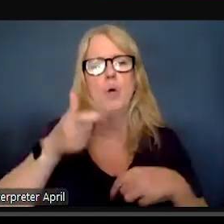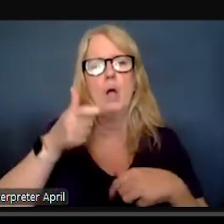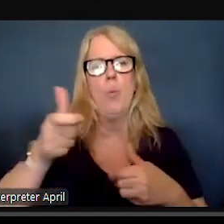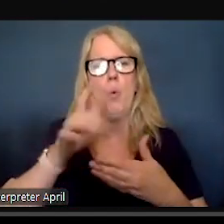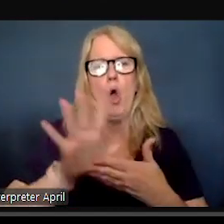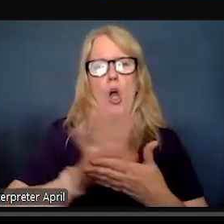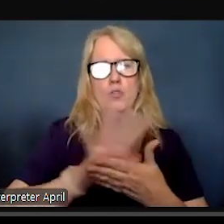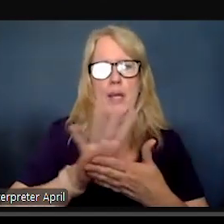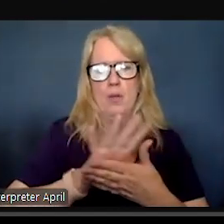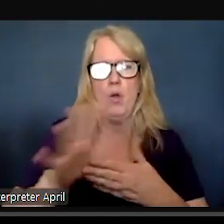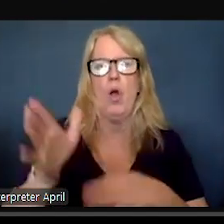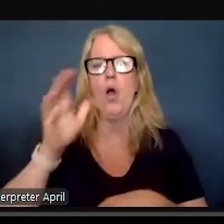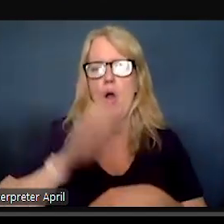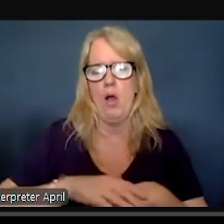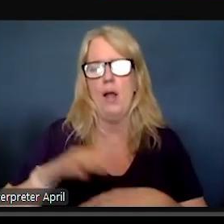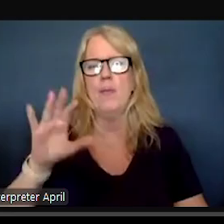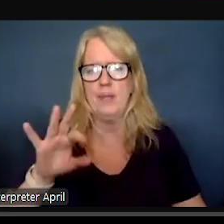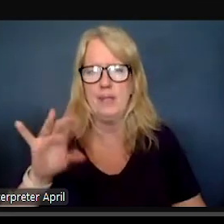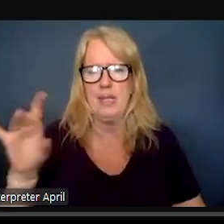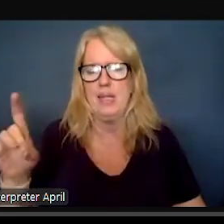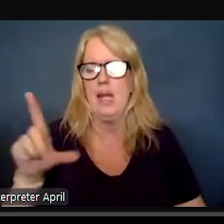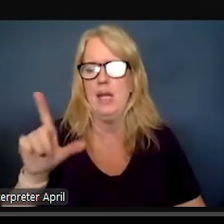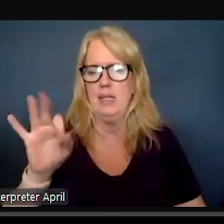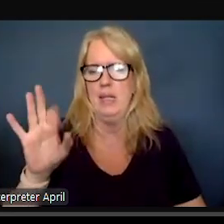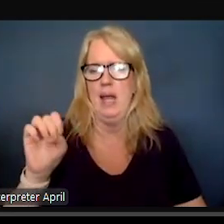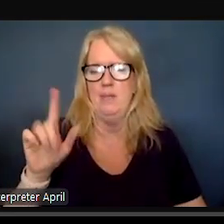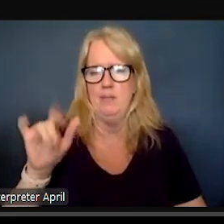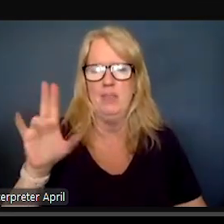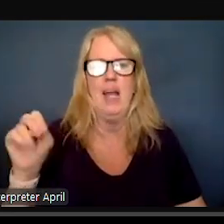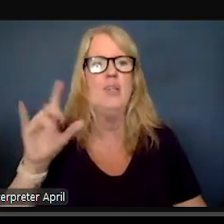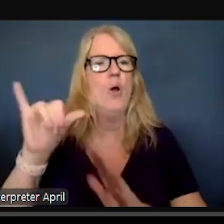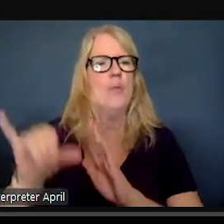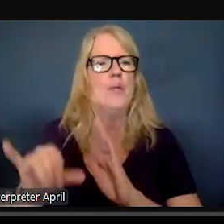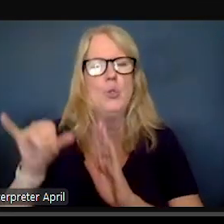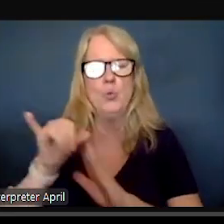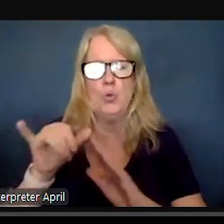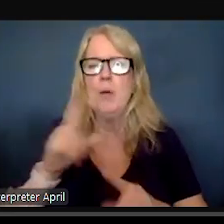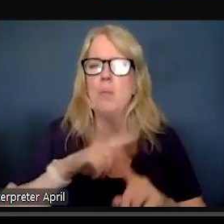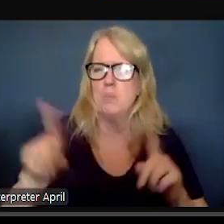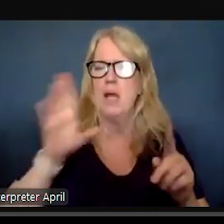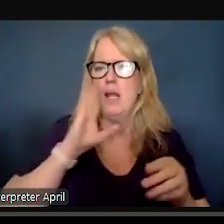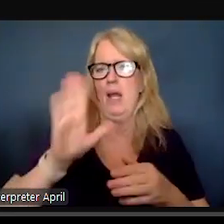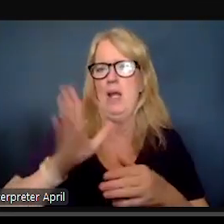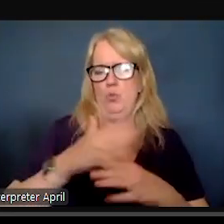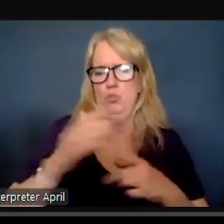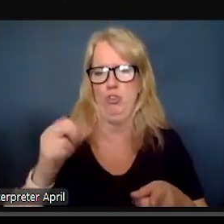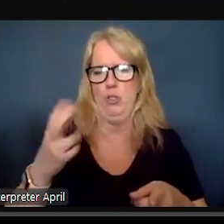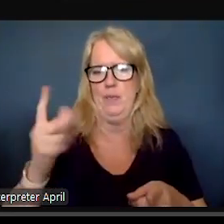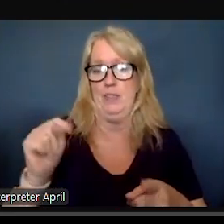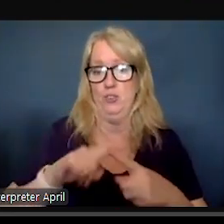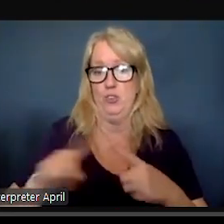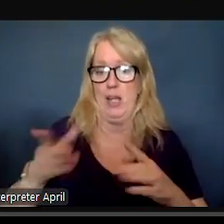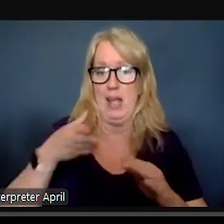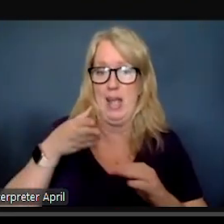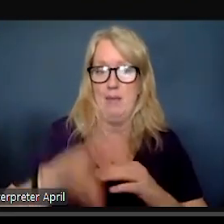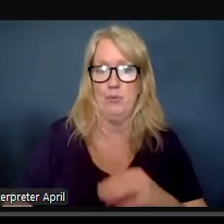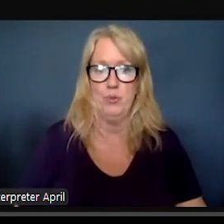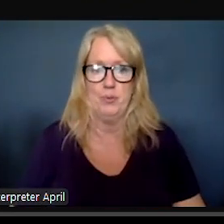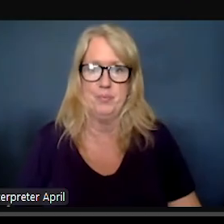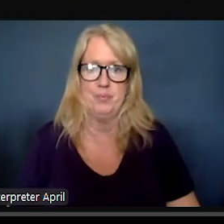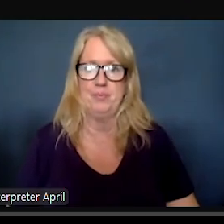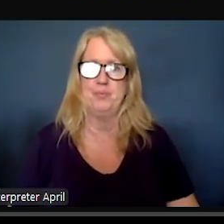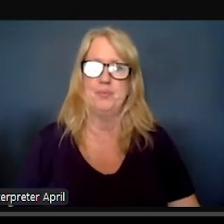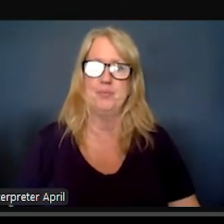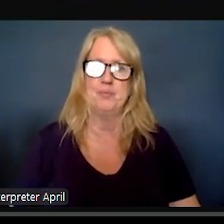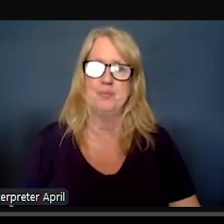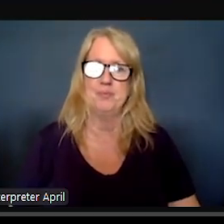video in full on the 988 Lifeline's YouTube channel, but I will share that in the chat after. Today is